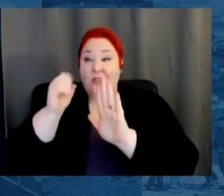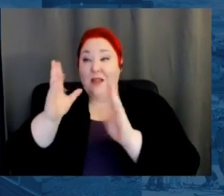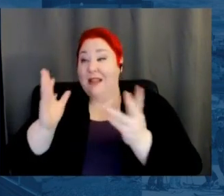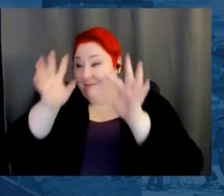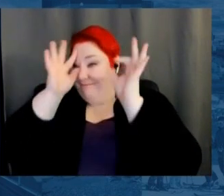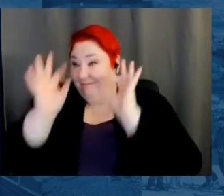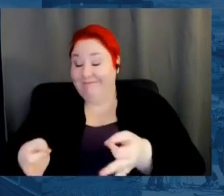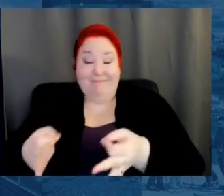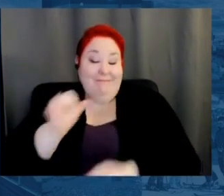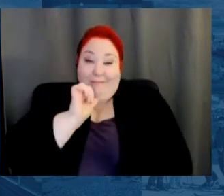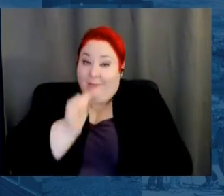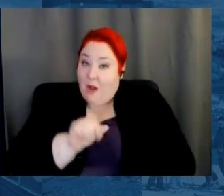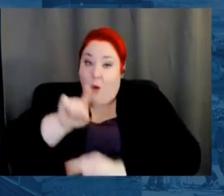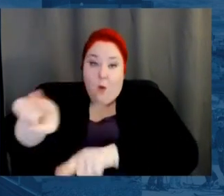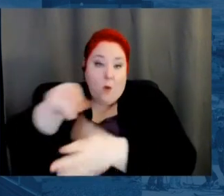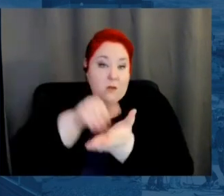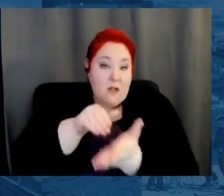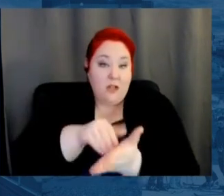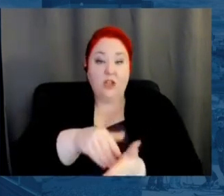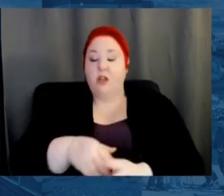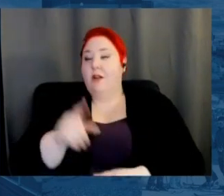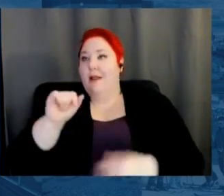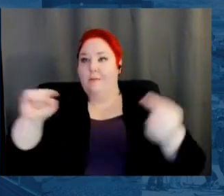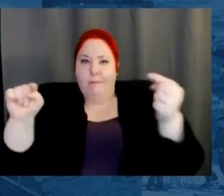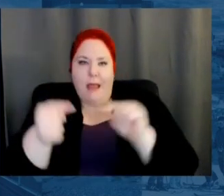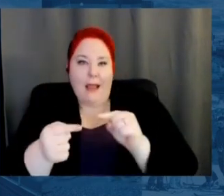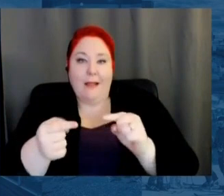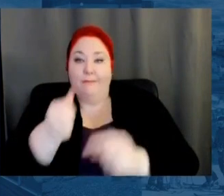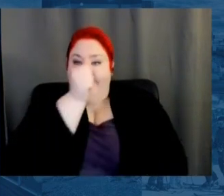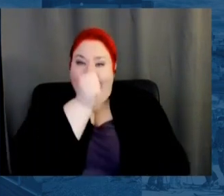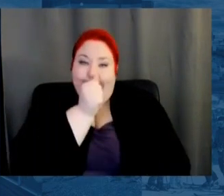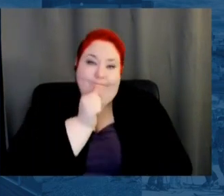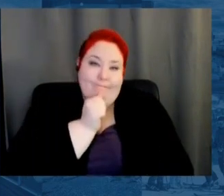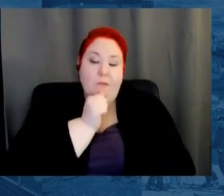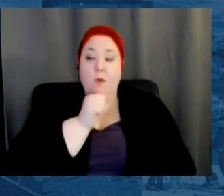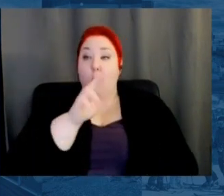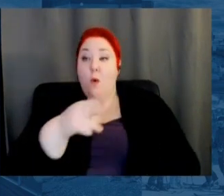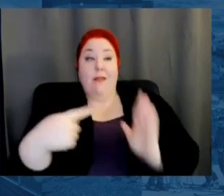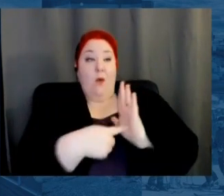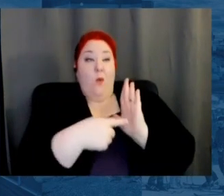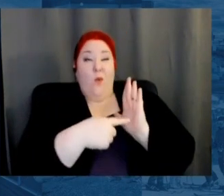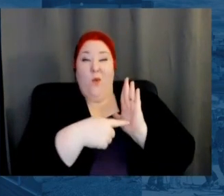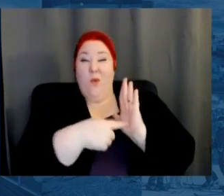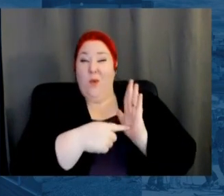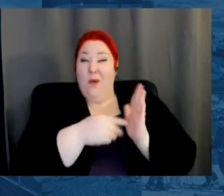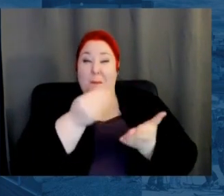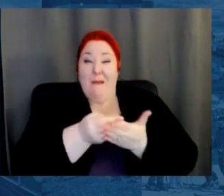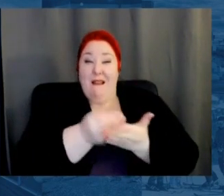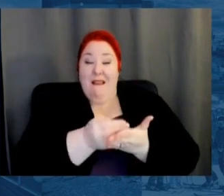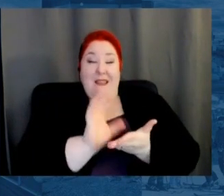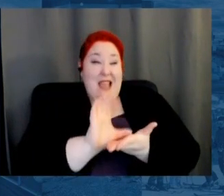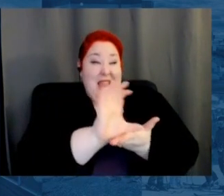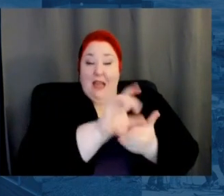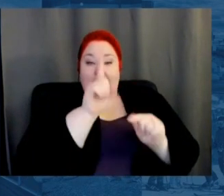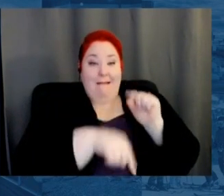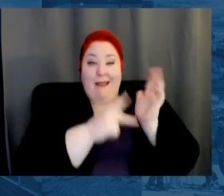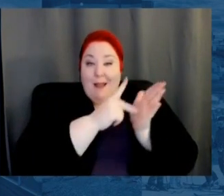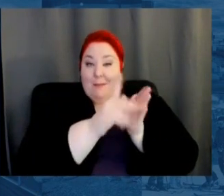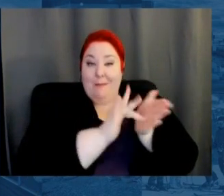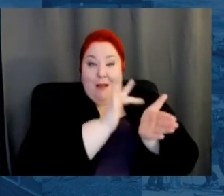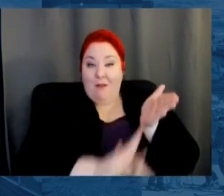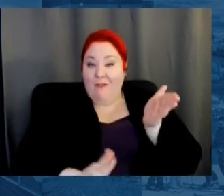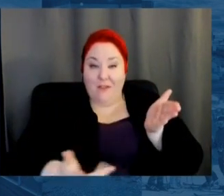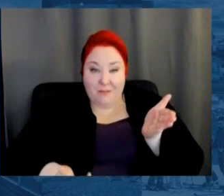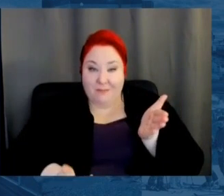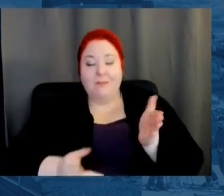pain, or they owe hundreds of thousands of dollars they just can't pay back. And so that's another hard choice they make. Now,